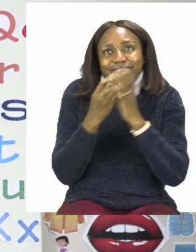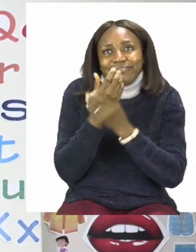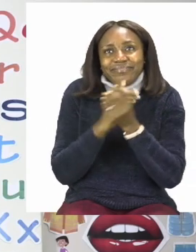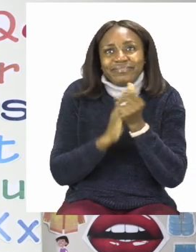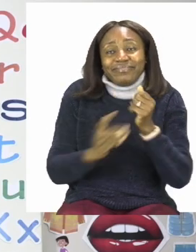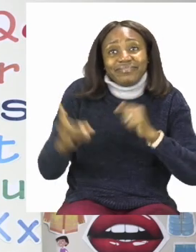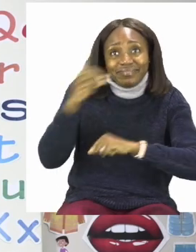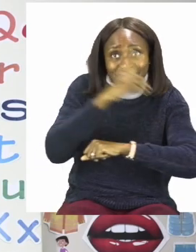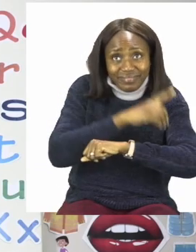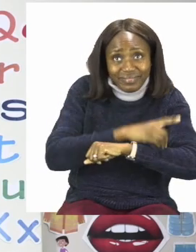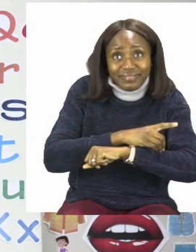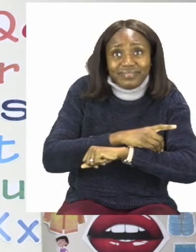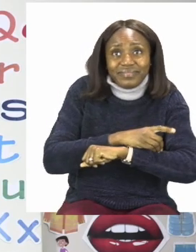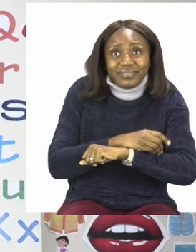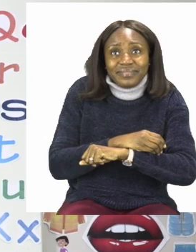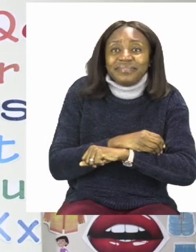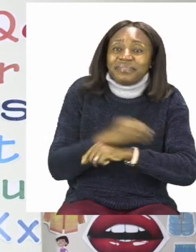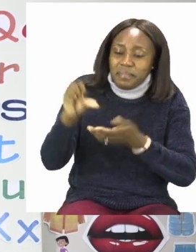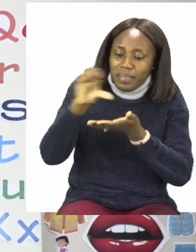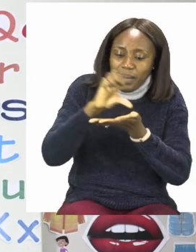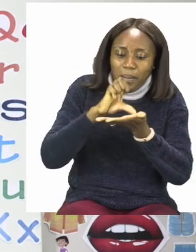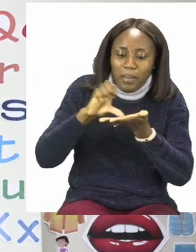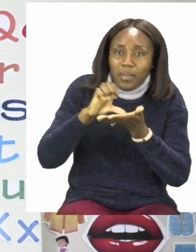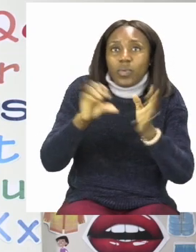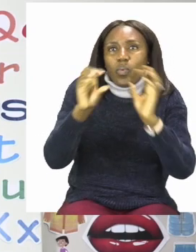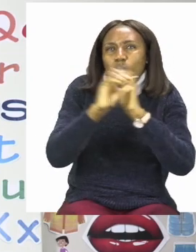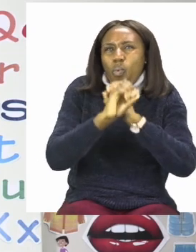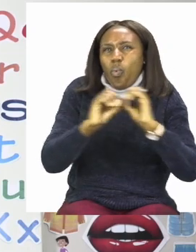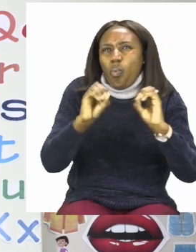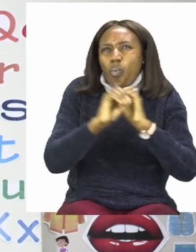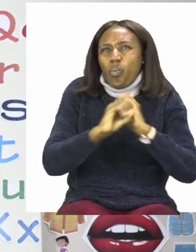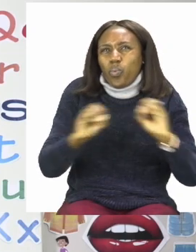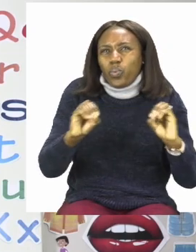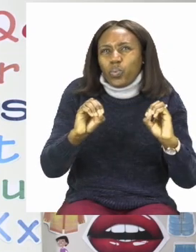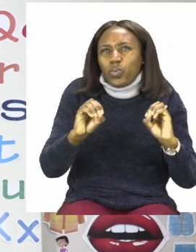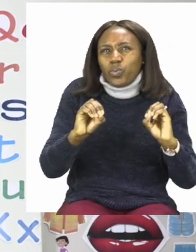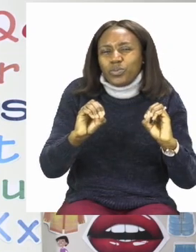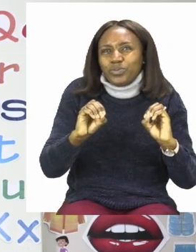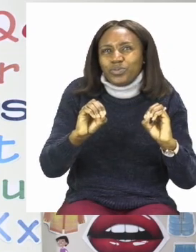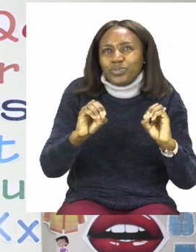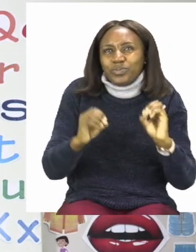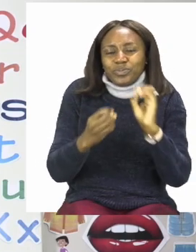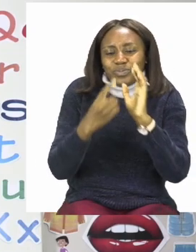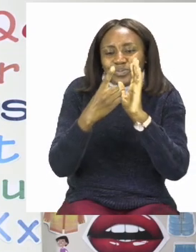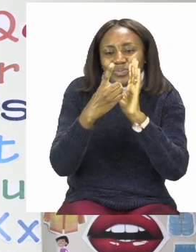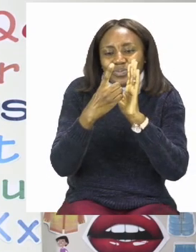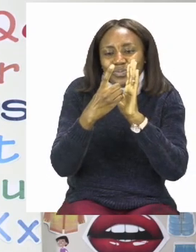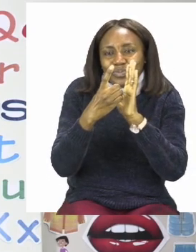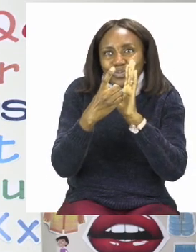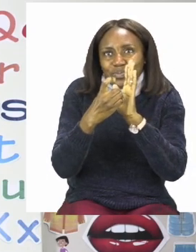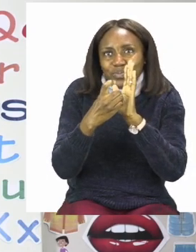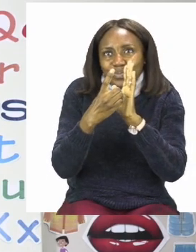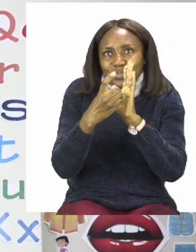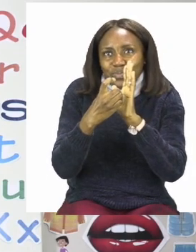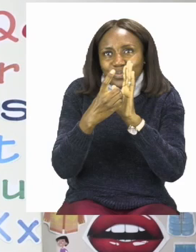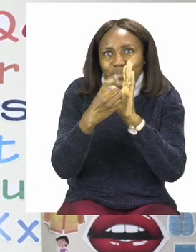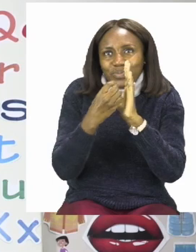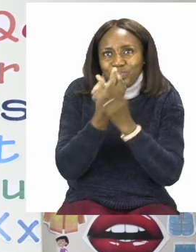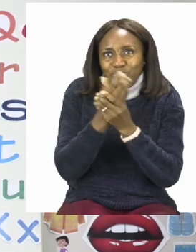Sanitize every day so the germs can stay away.